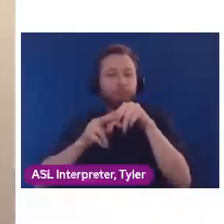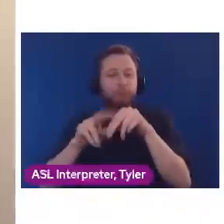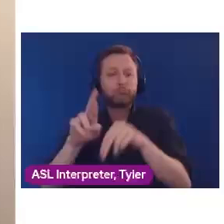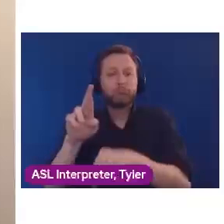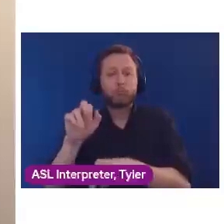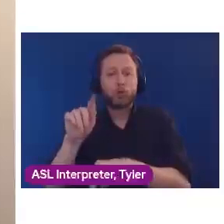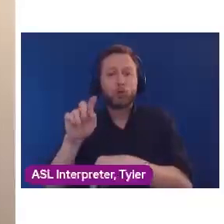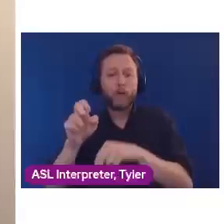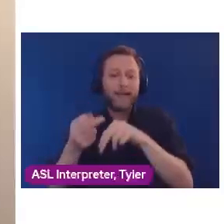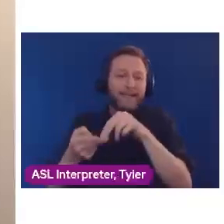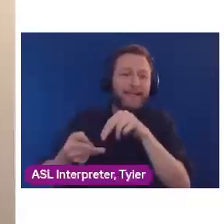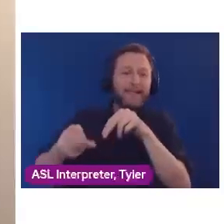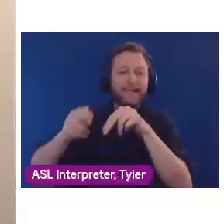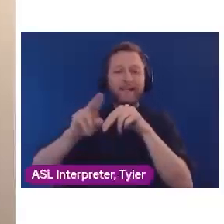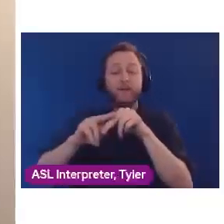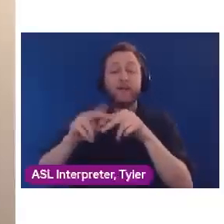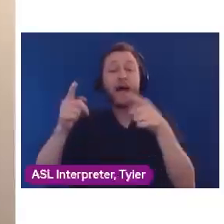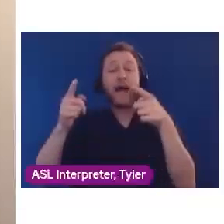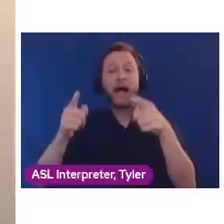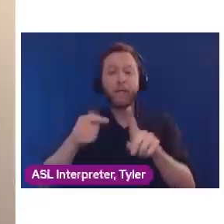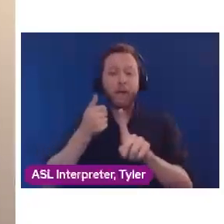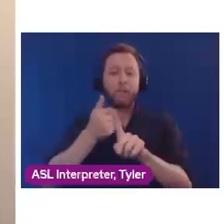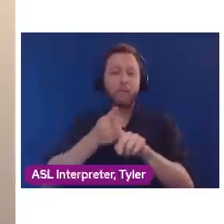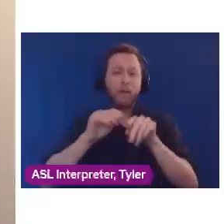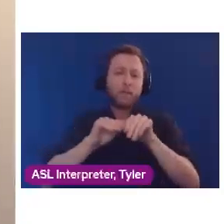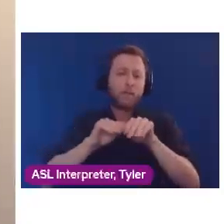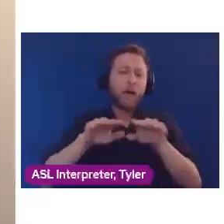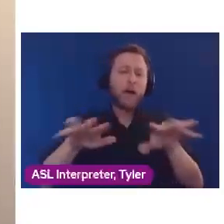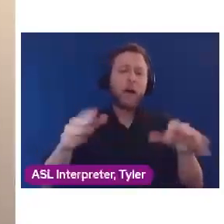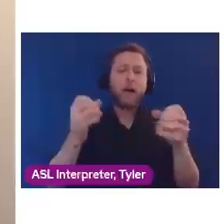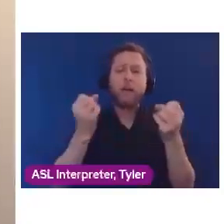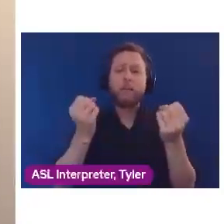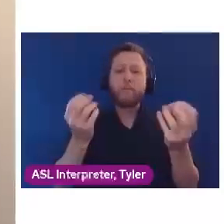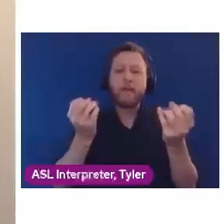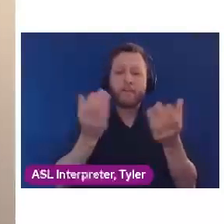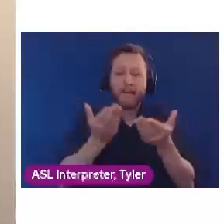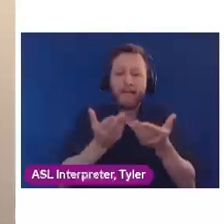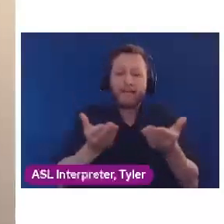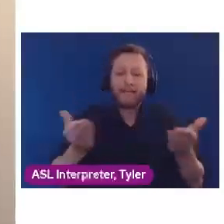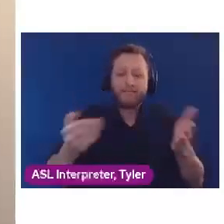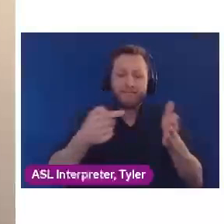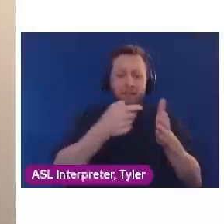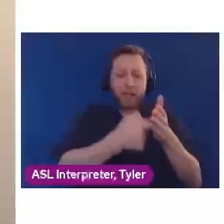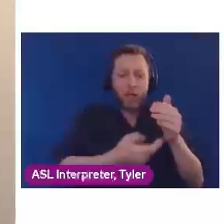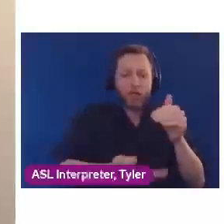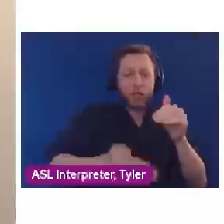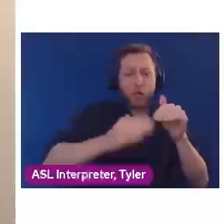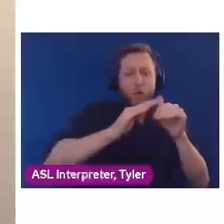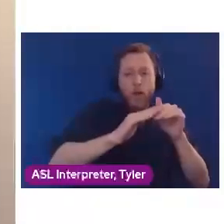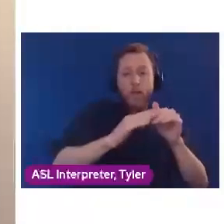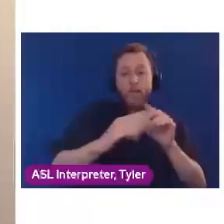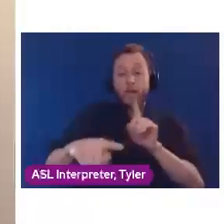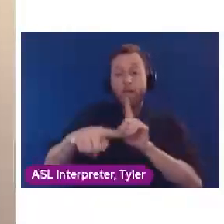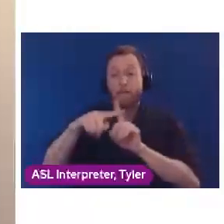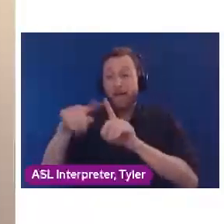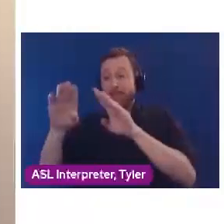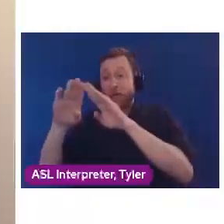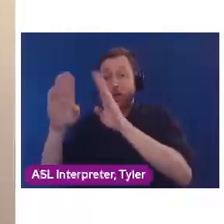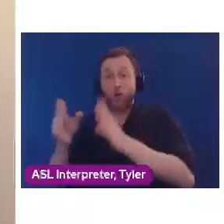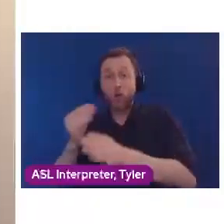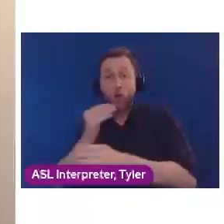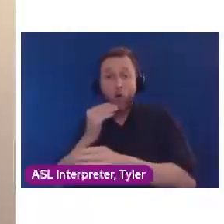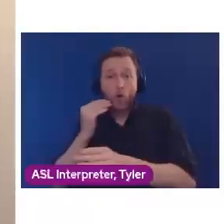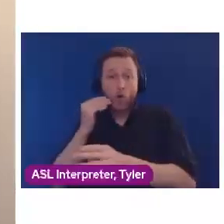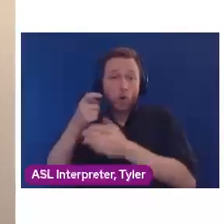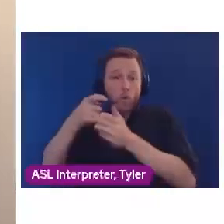even more expensive. And they also make, of course, housing more expensive if you're trying to purchase a home right now